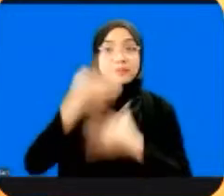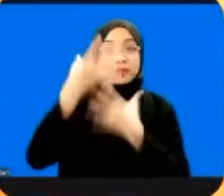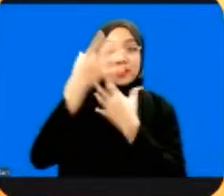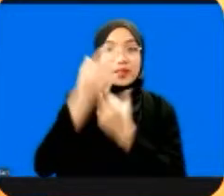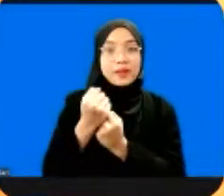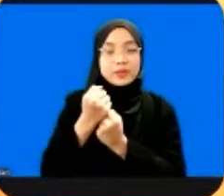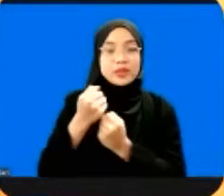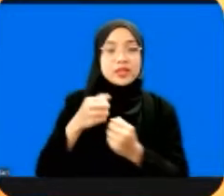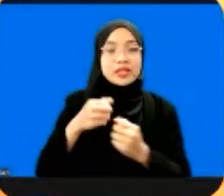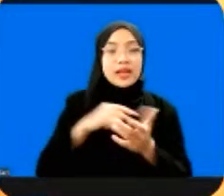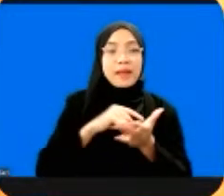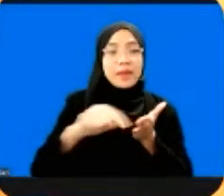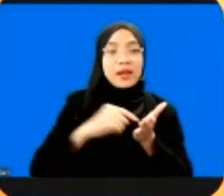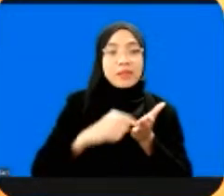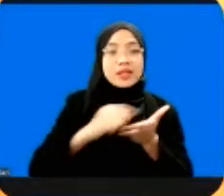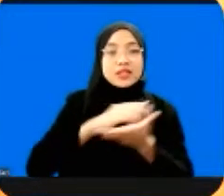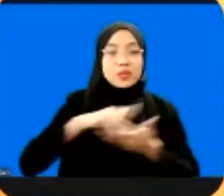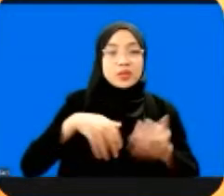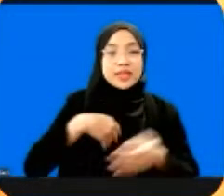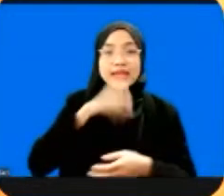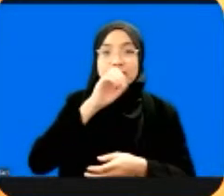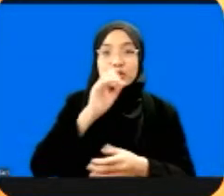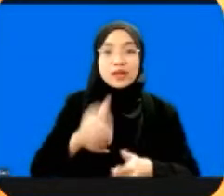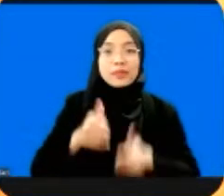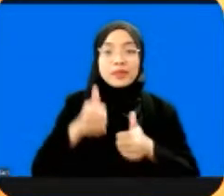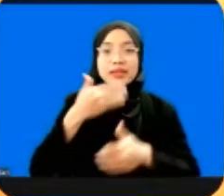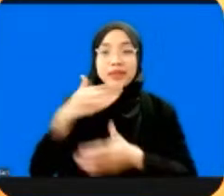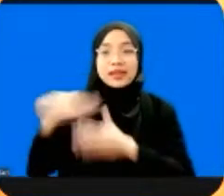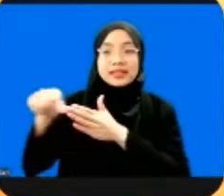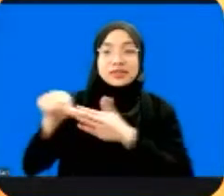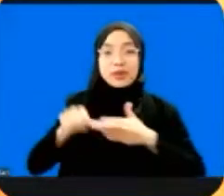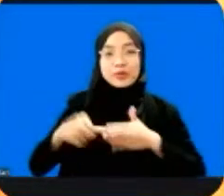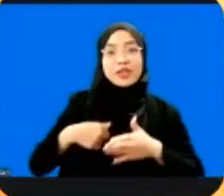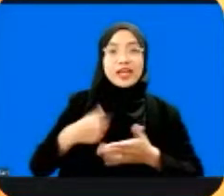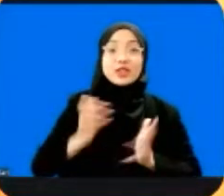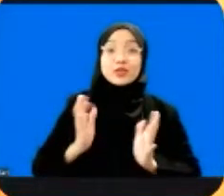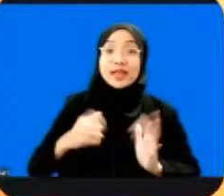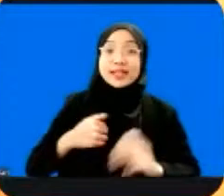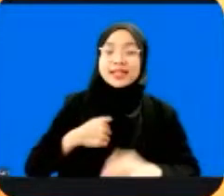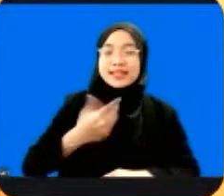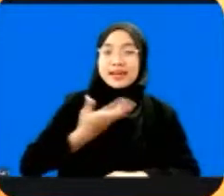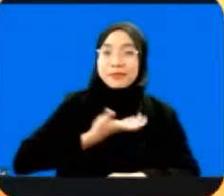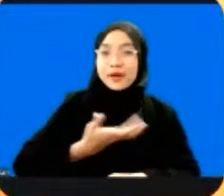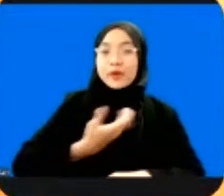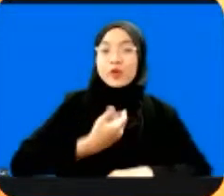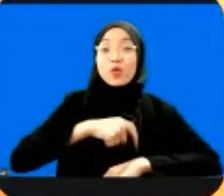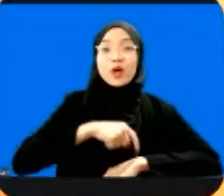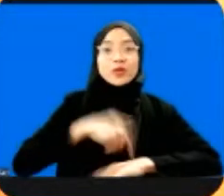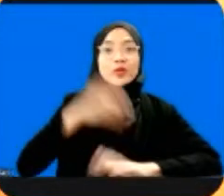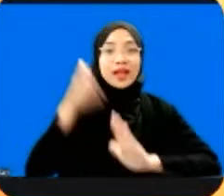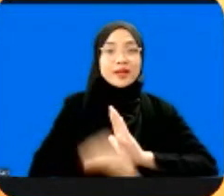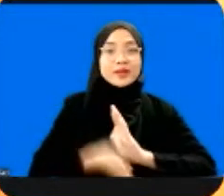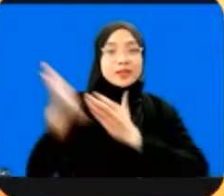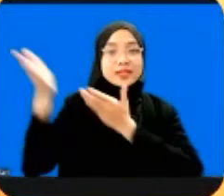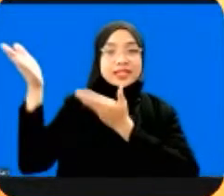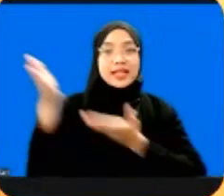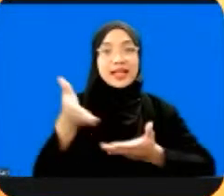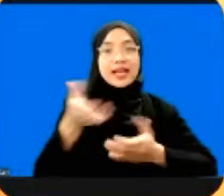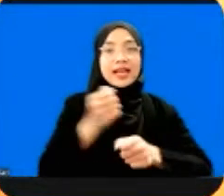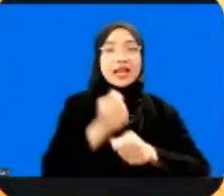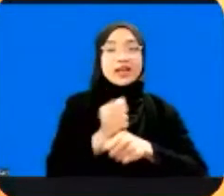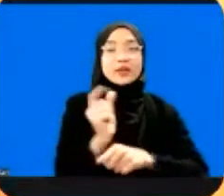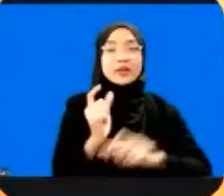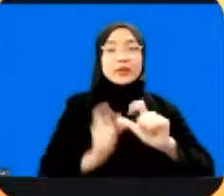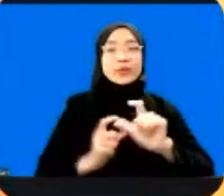me. So I want to quickly turn the time over to Gustav to help from Common